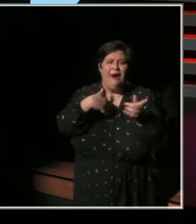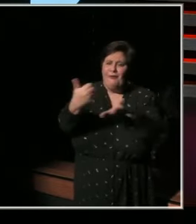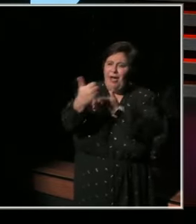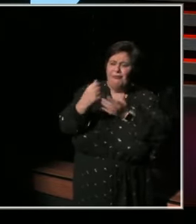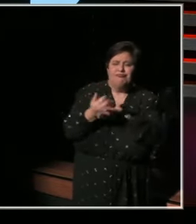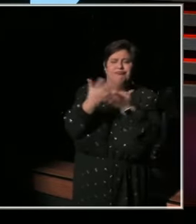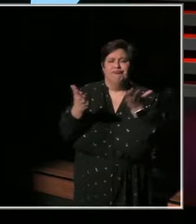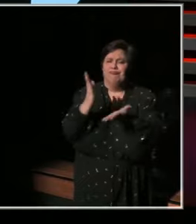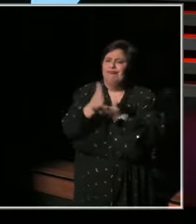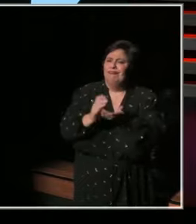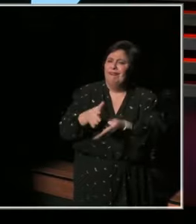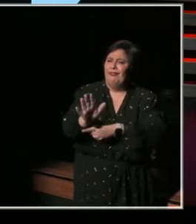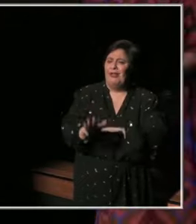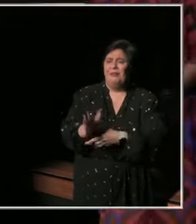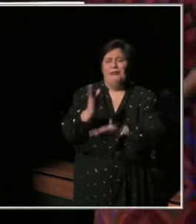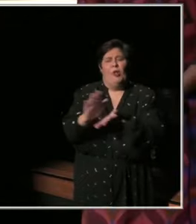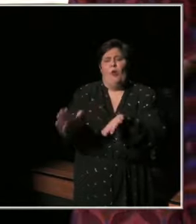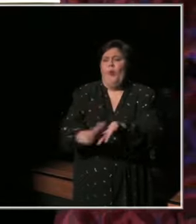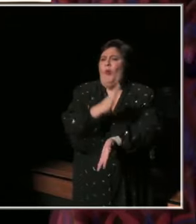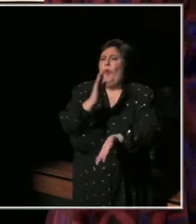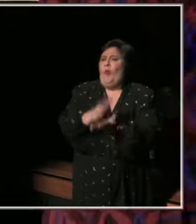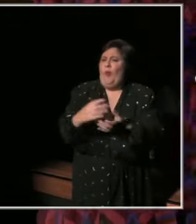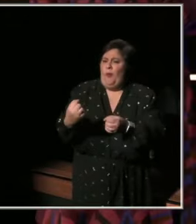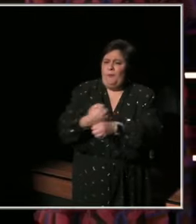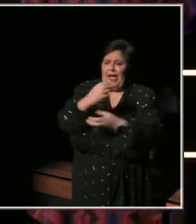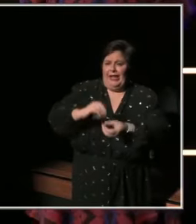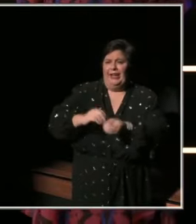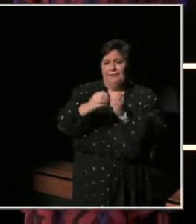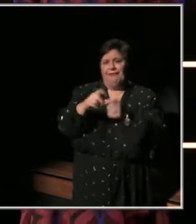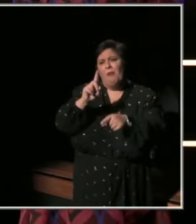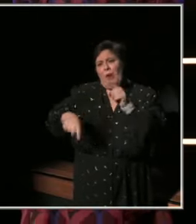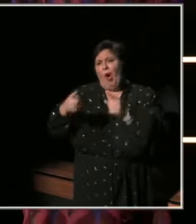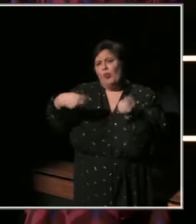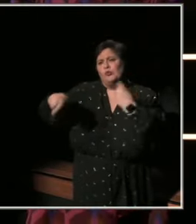film. I had a really great time making this for the most part.